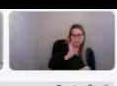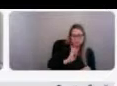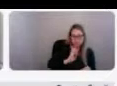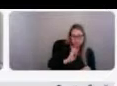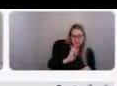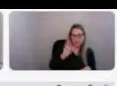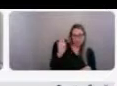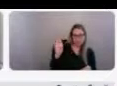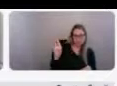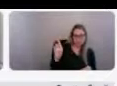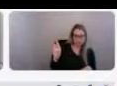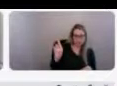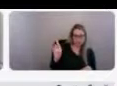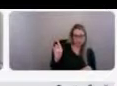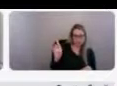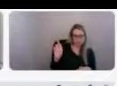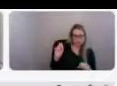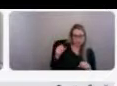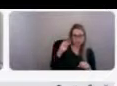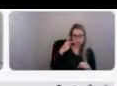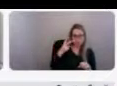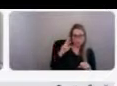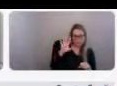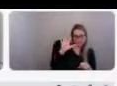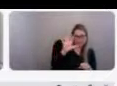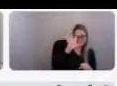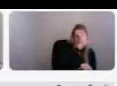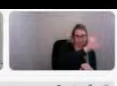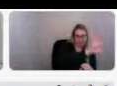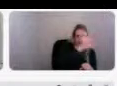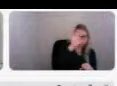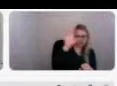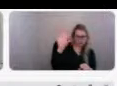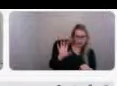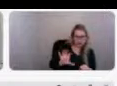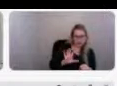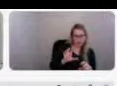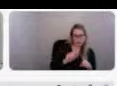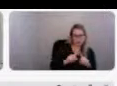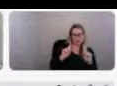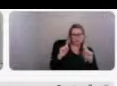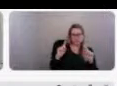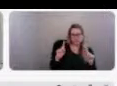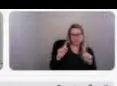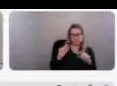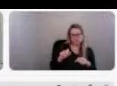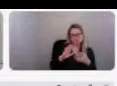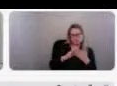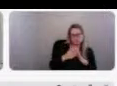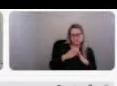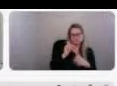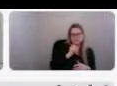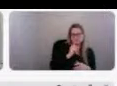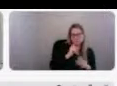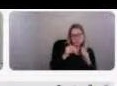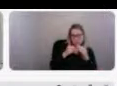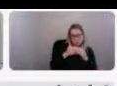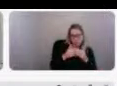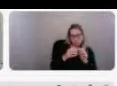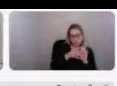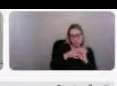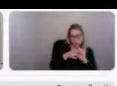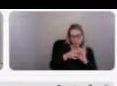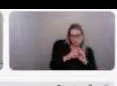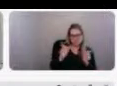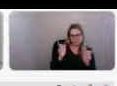uh on the right so that you can see five different districts in gilbert the town of gilbert is a close-knit community with a small